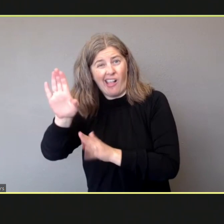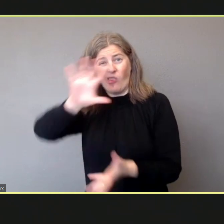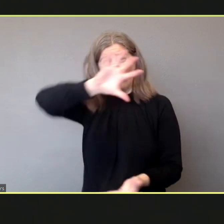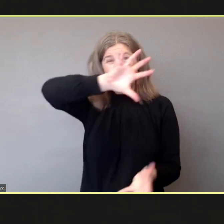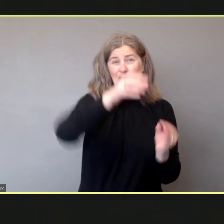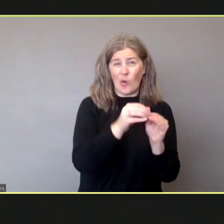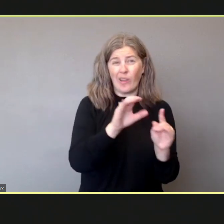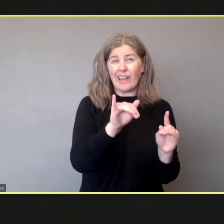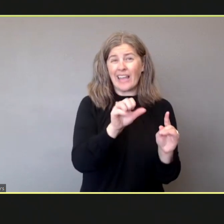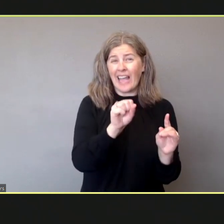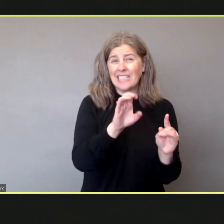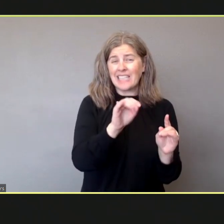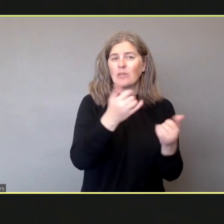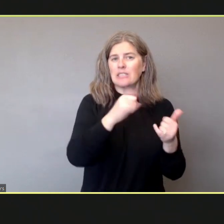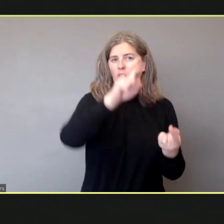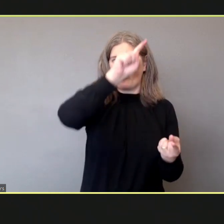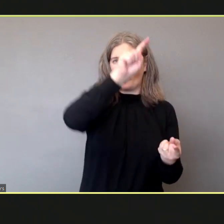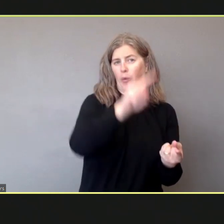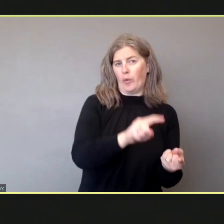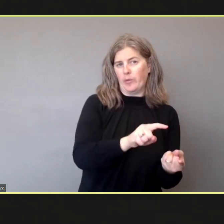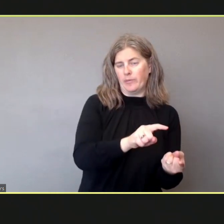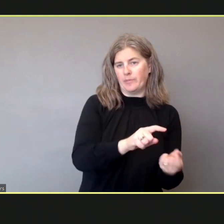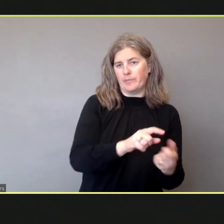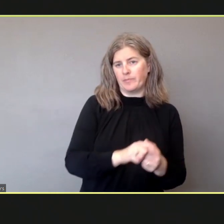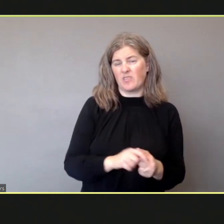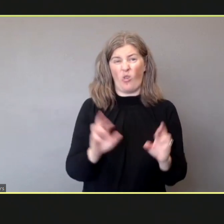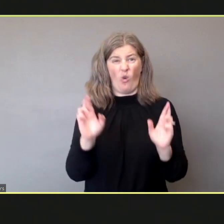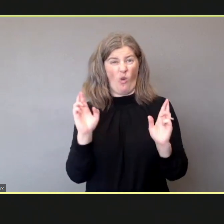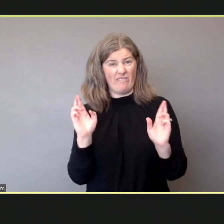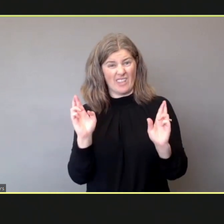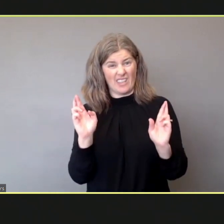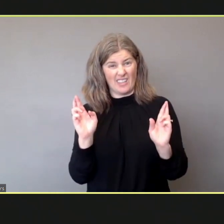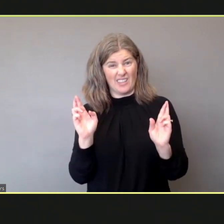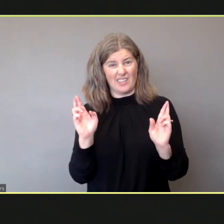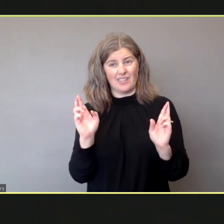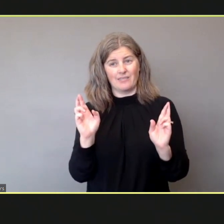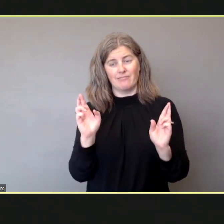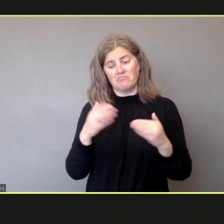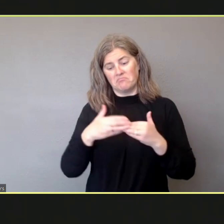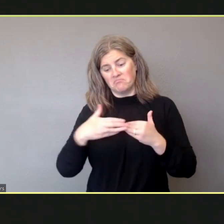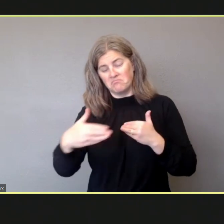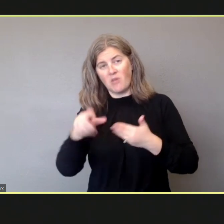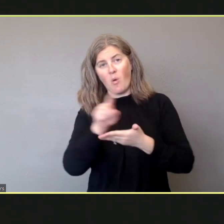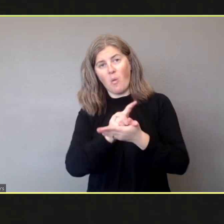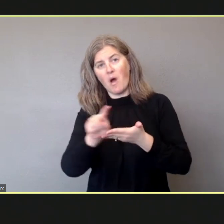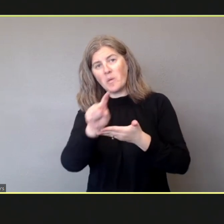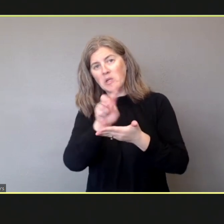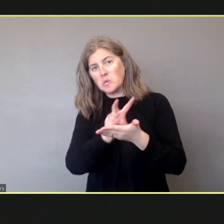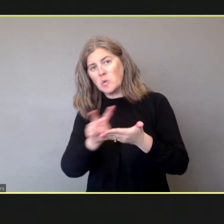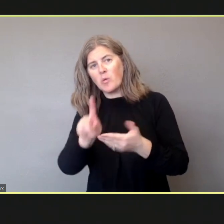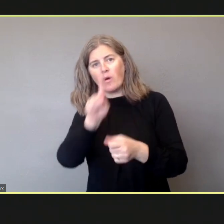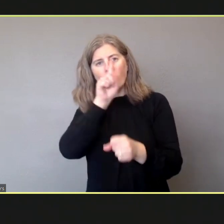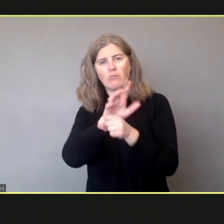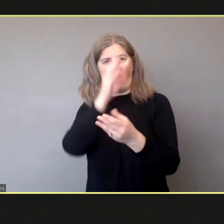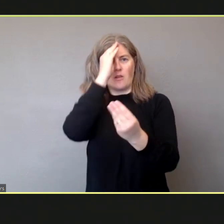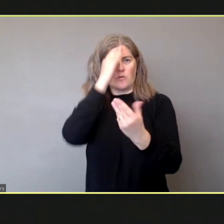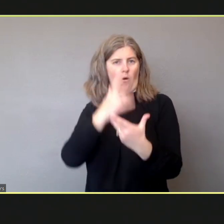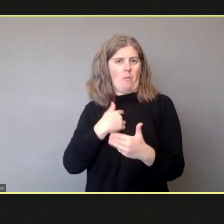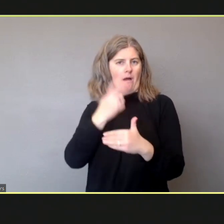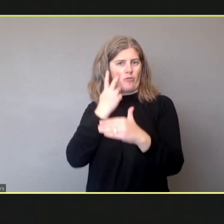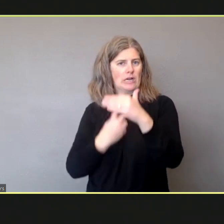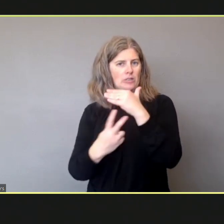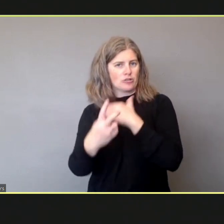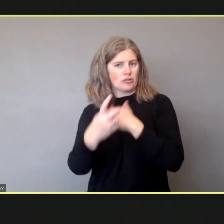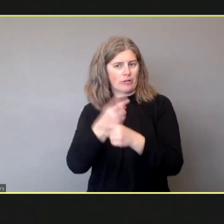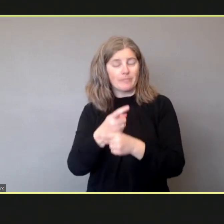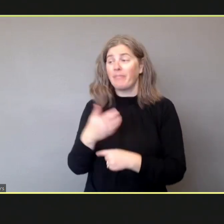count is actually going down now. And hopefully data over the next couple of weeks will confirm that for us. All